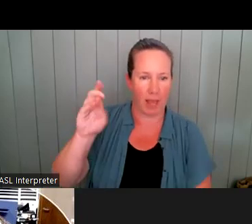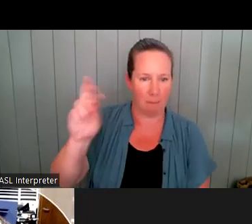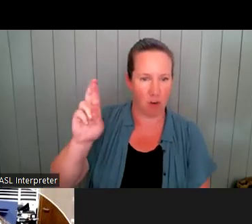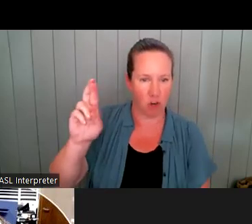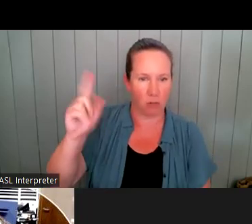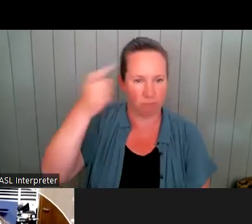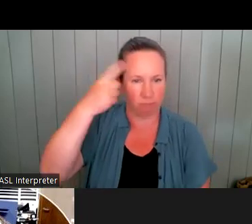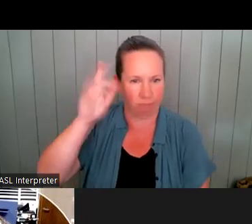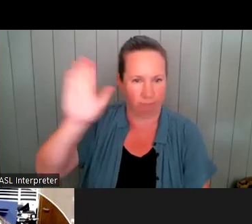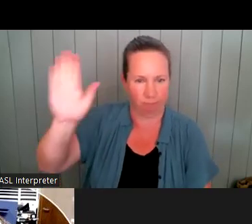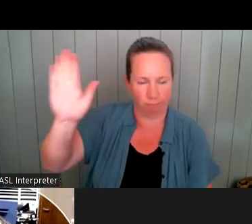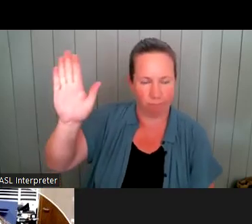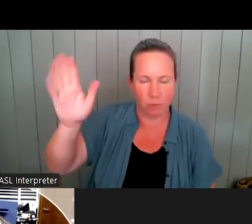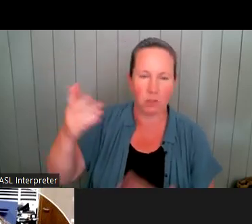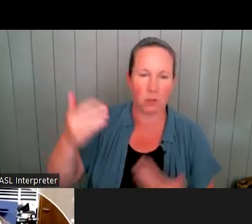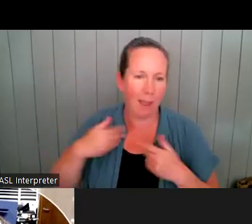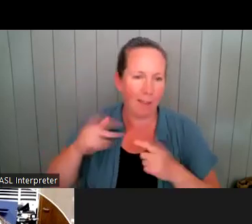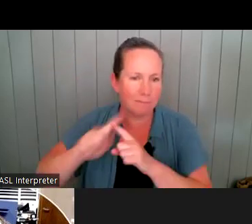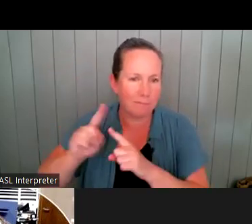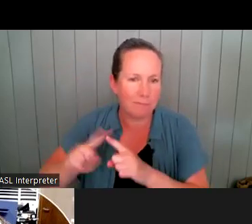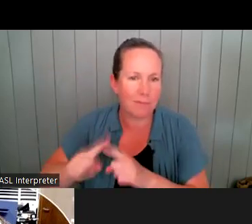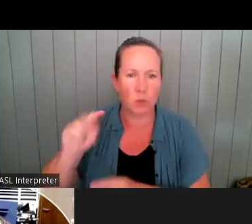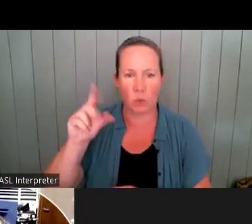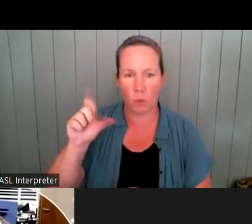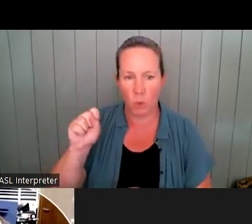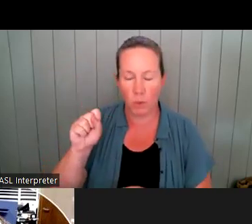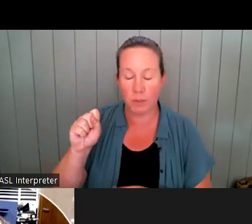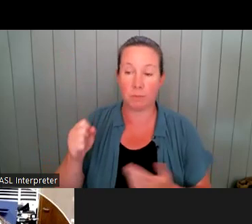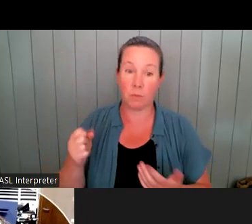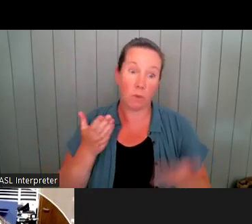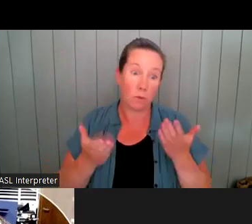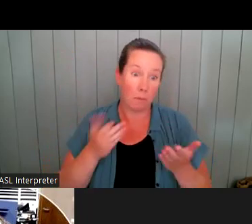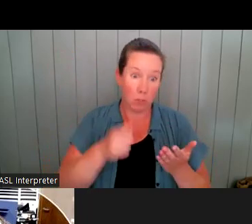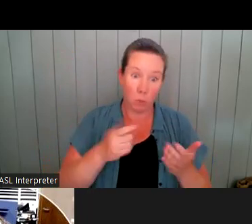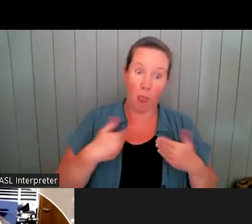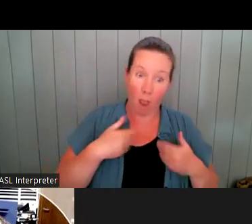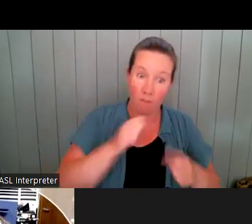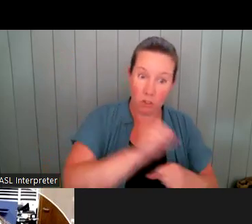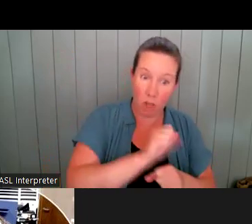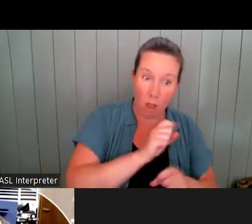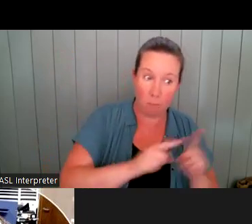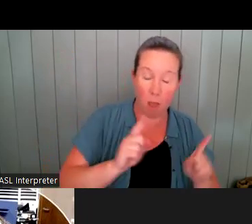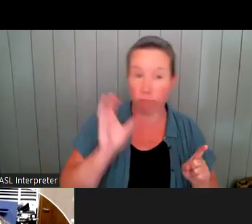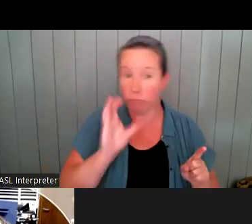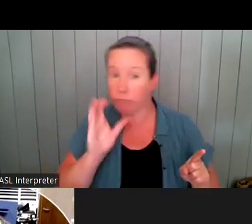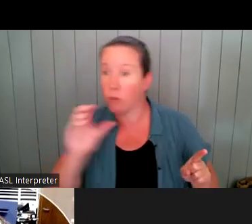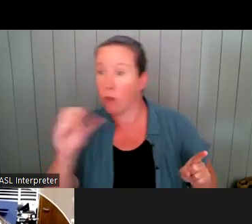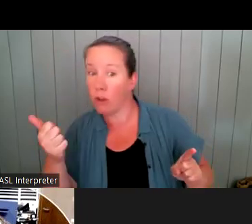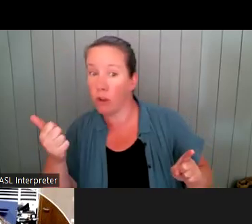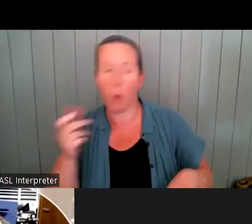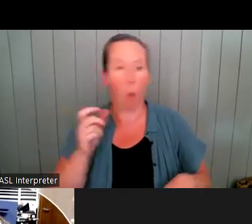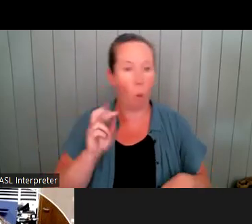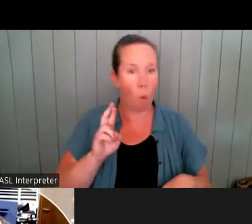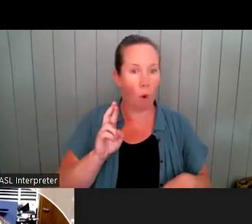job or is looking for a next job, these tools provide a job